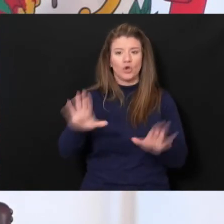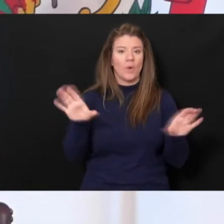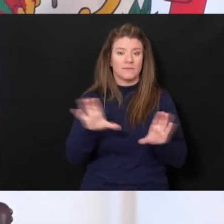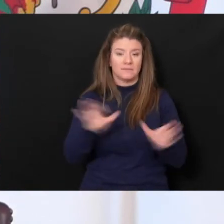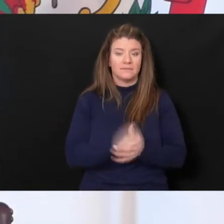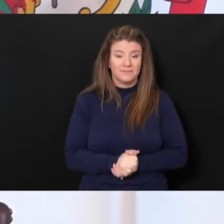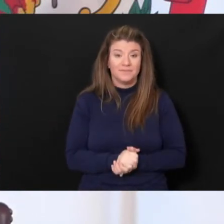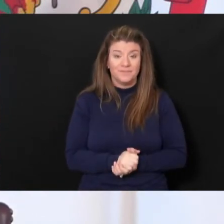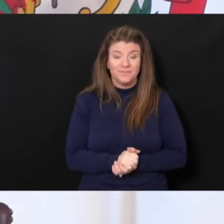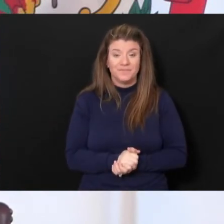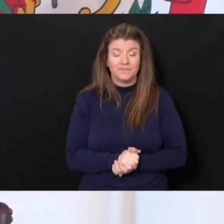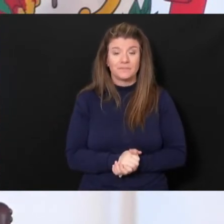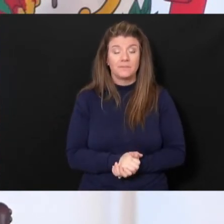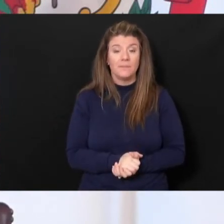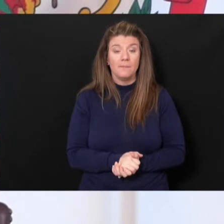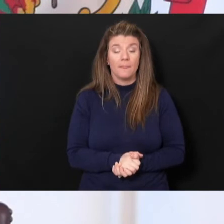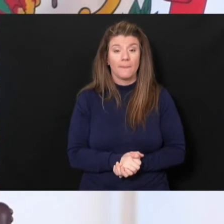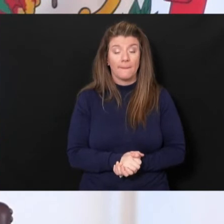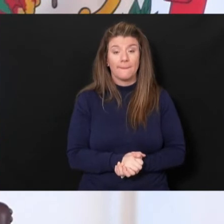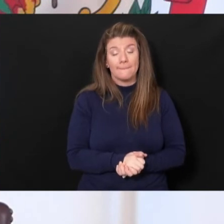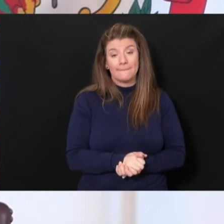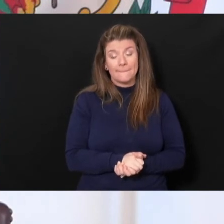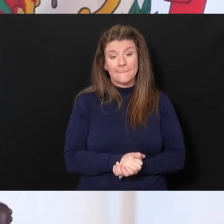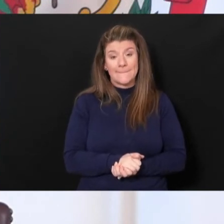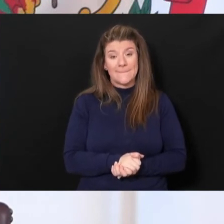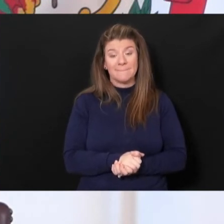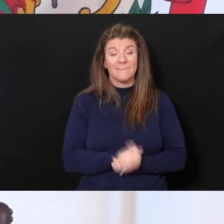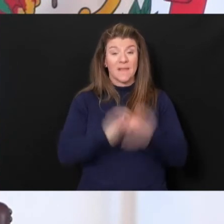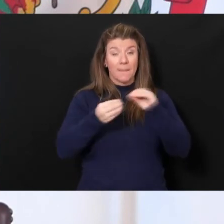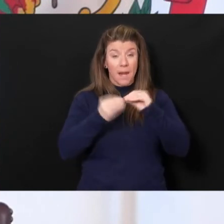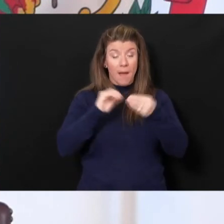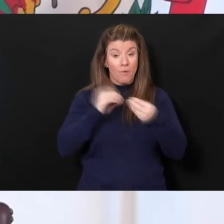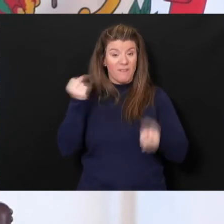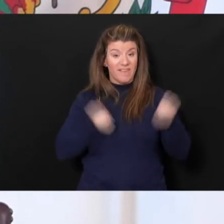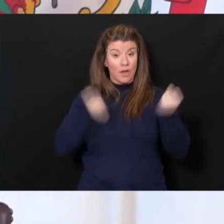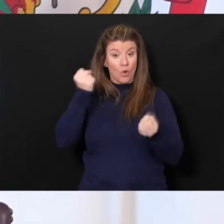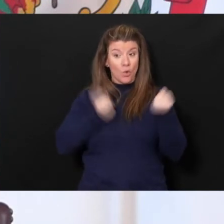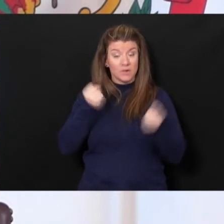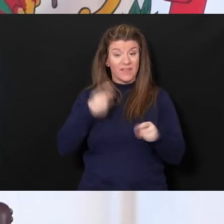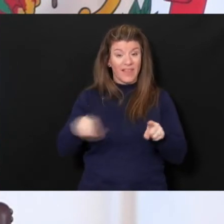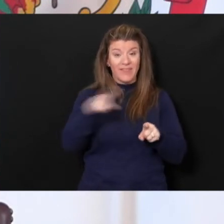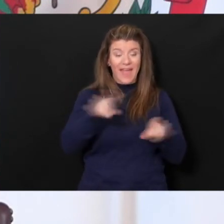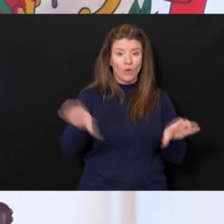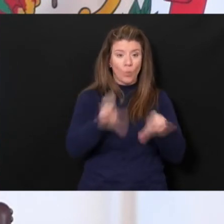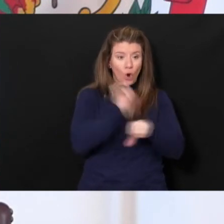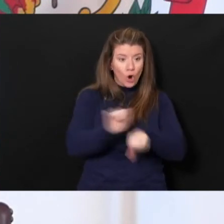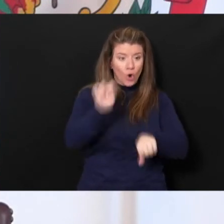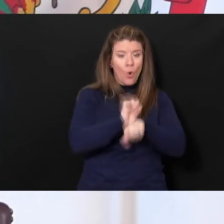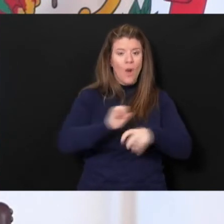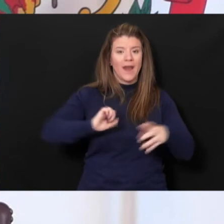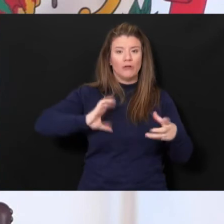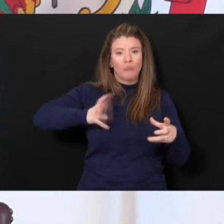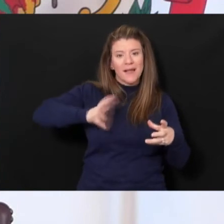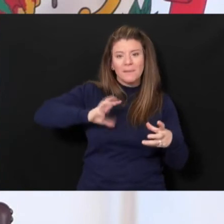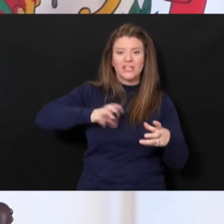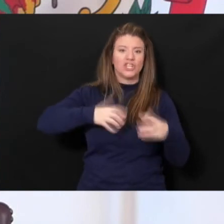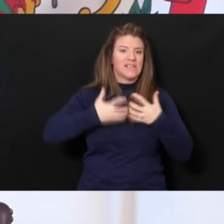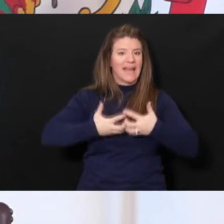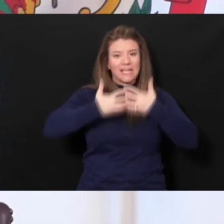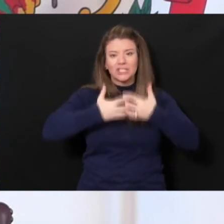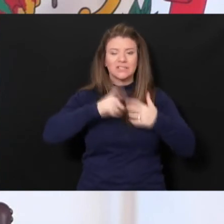And the number of vehicles that they put out and the number of transmissions and engines is off the